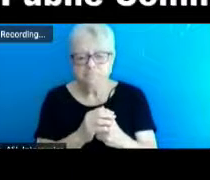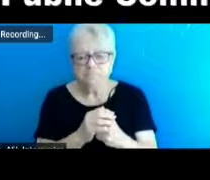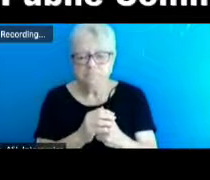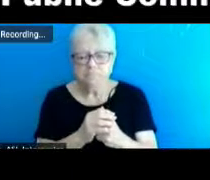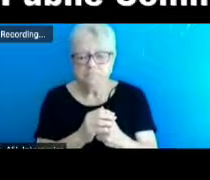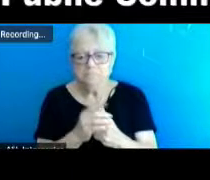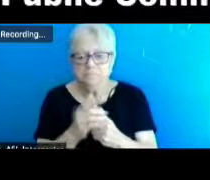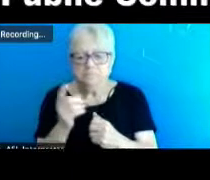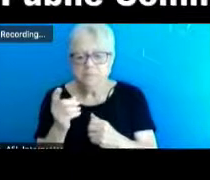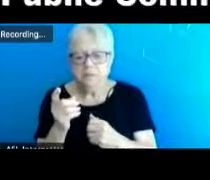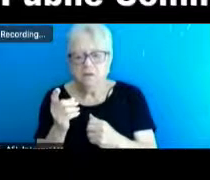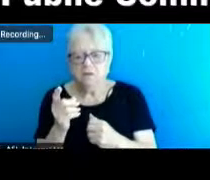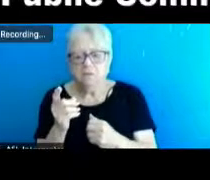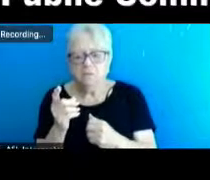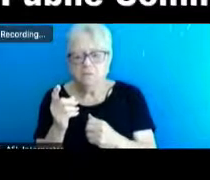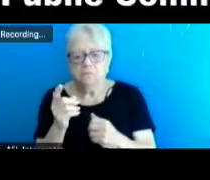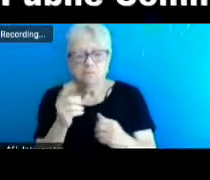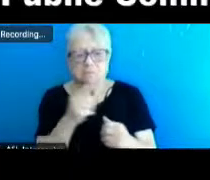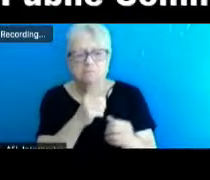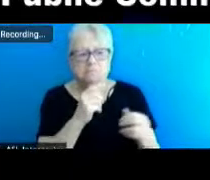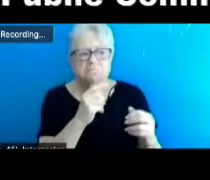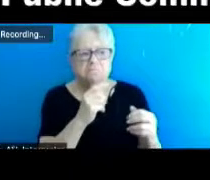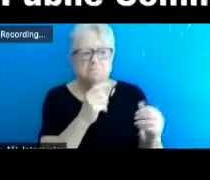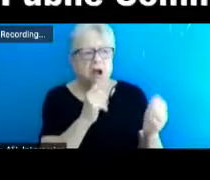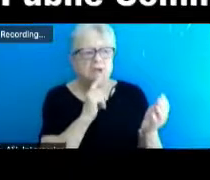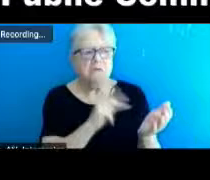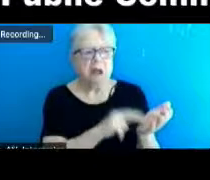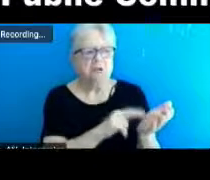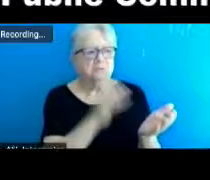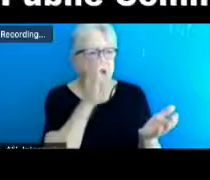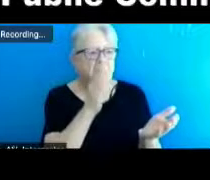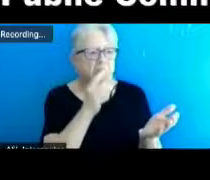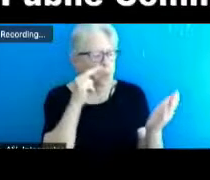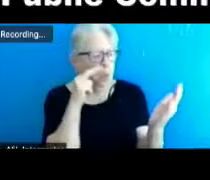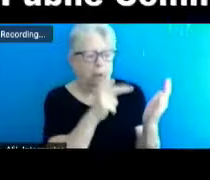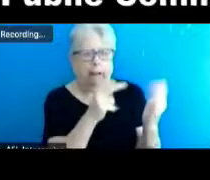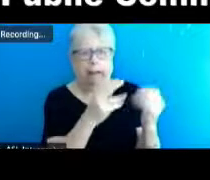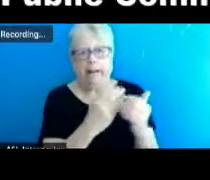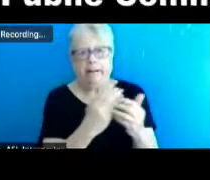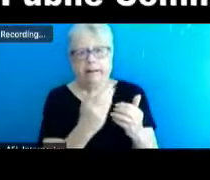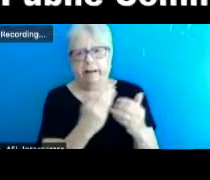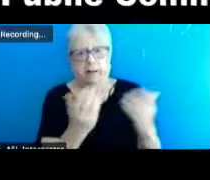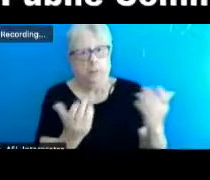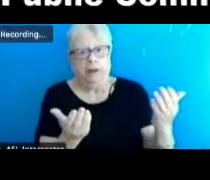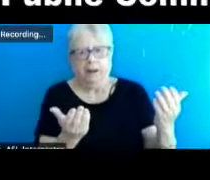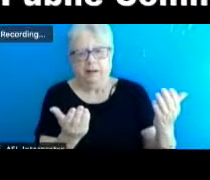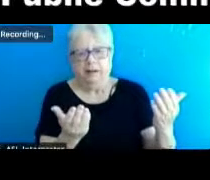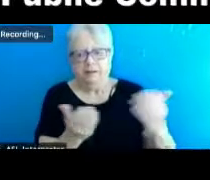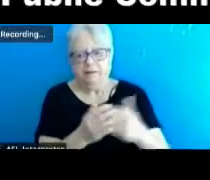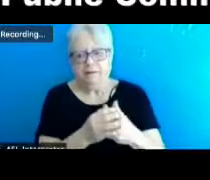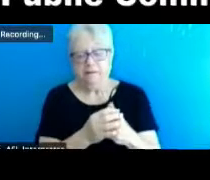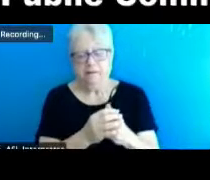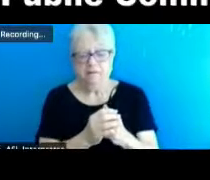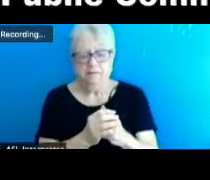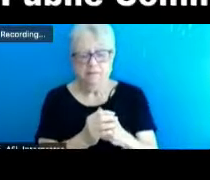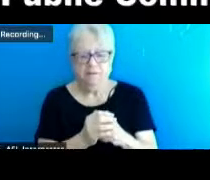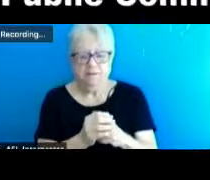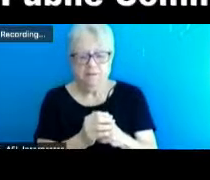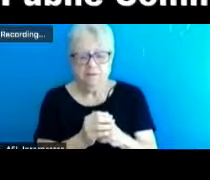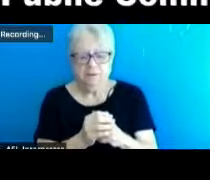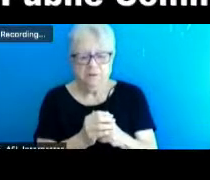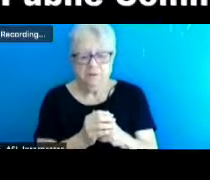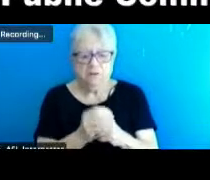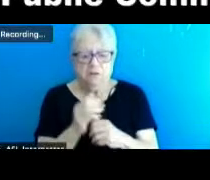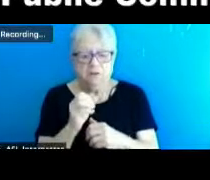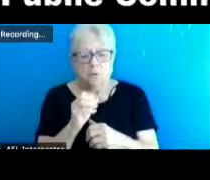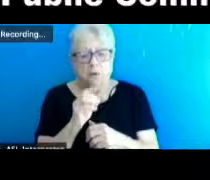And they would have to look at it anyway. Yeah, when it actually happens. One way or the other, they're going to. Yeah. So actually,